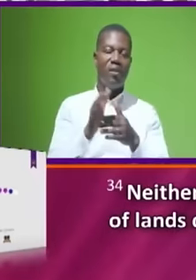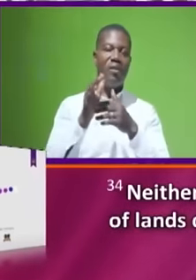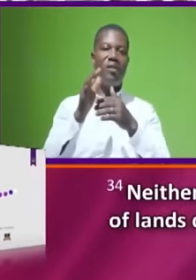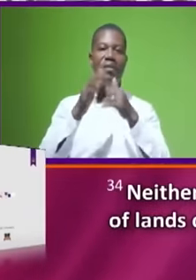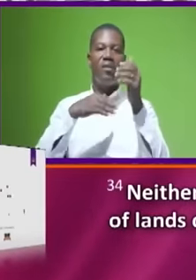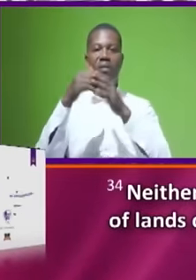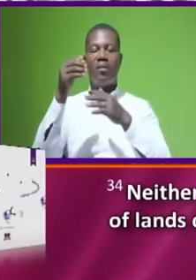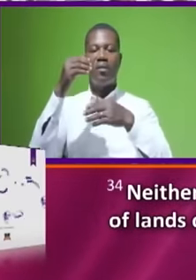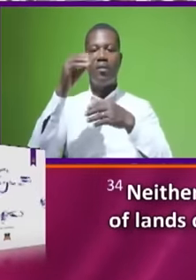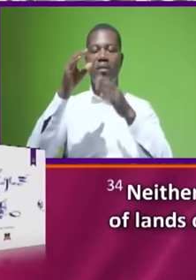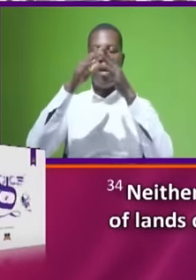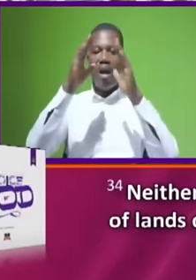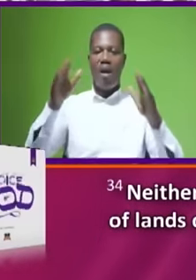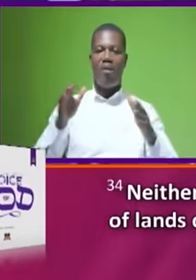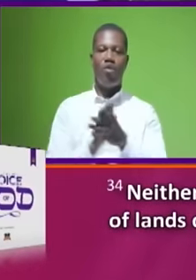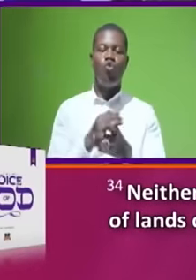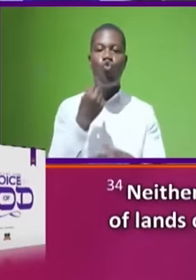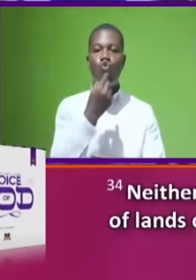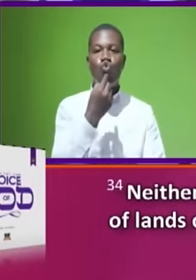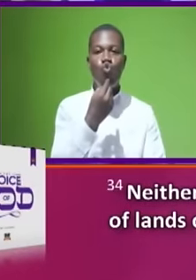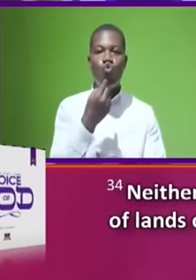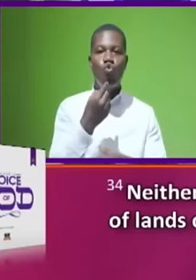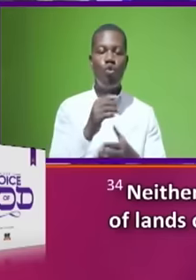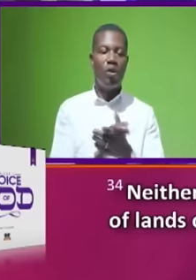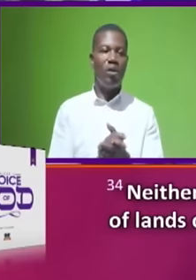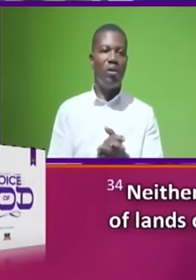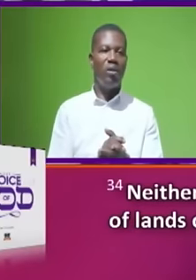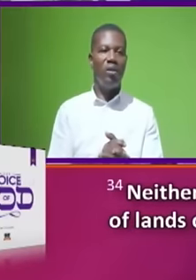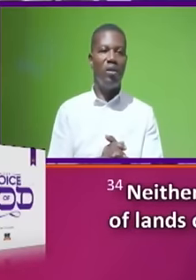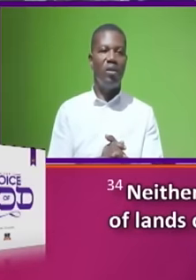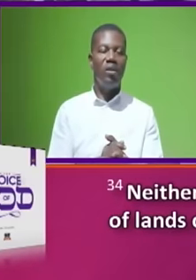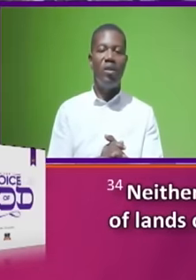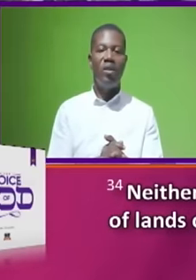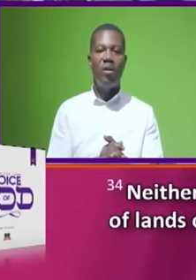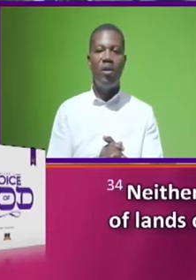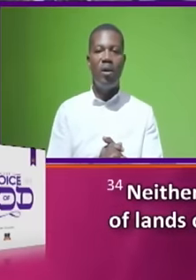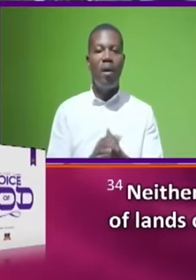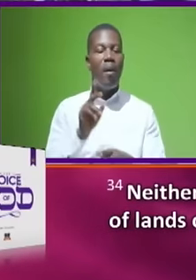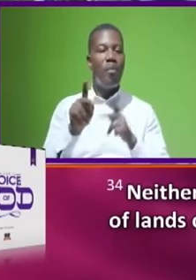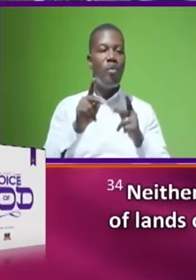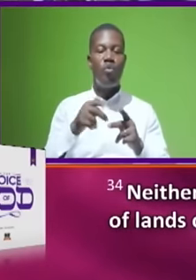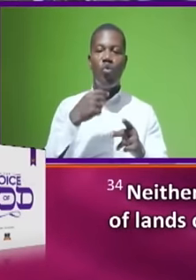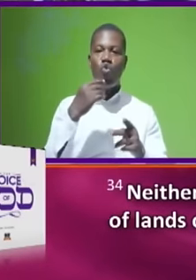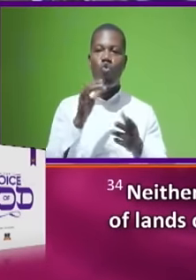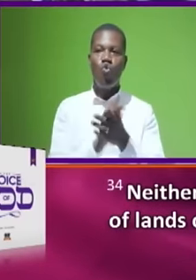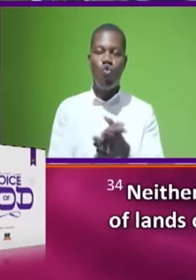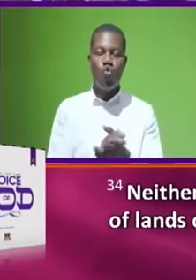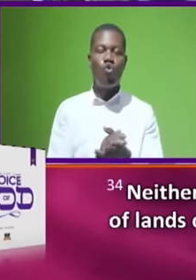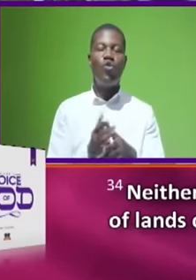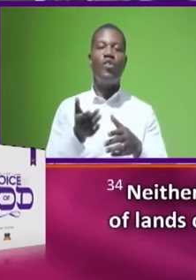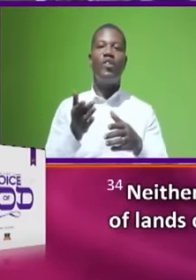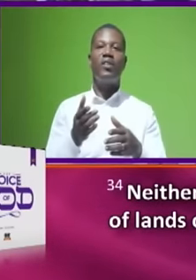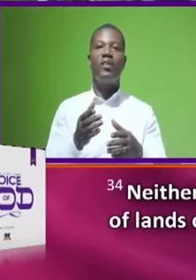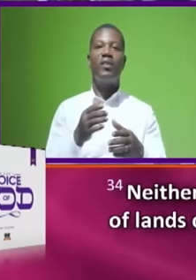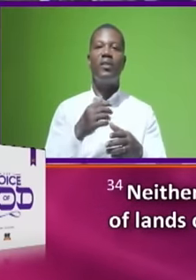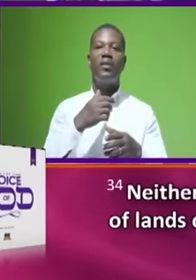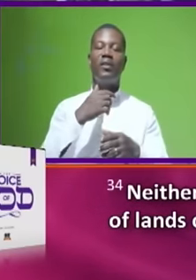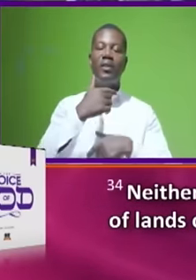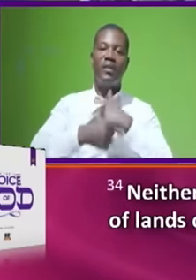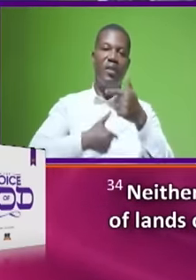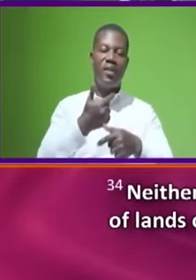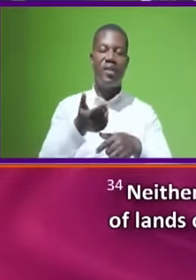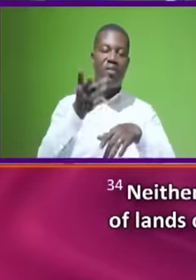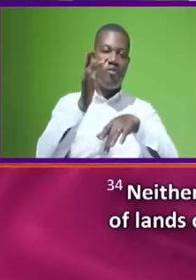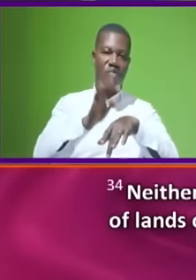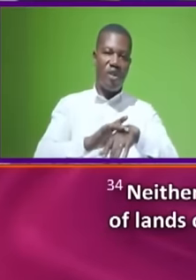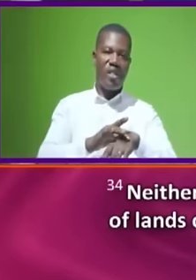They sold their houses. Hey, for which people? One more. Yes. They were those